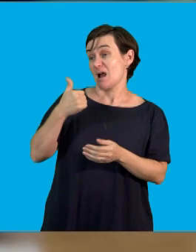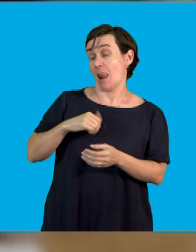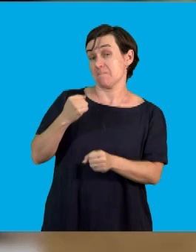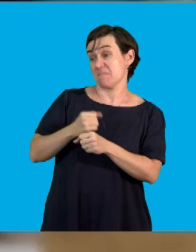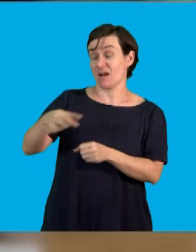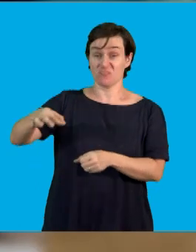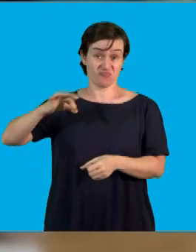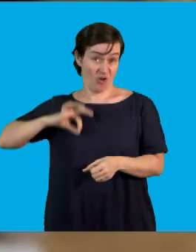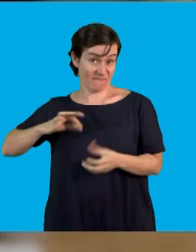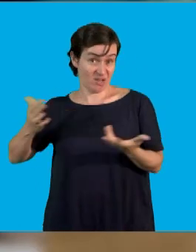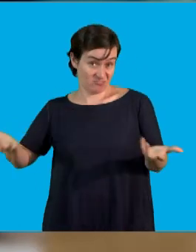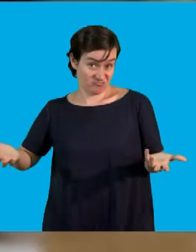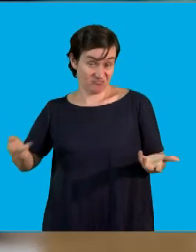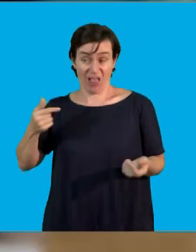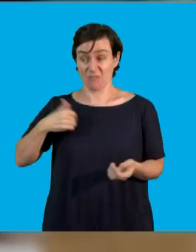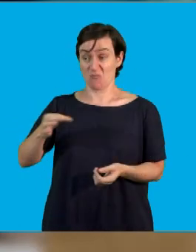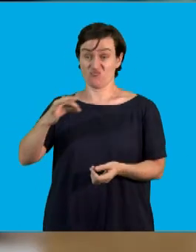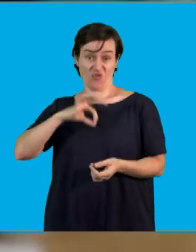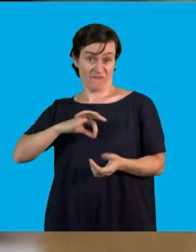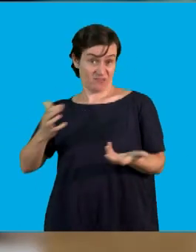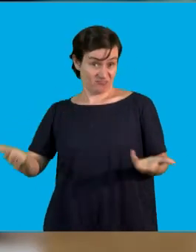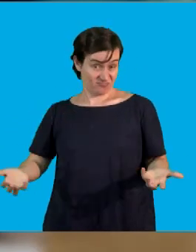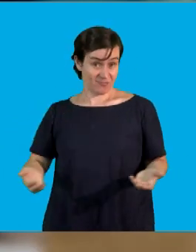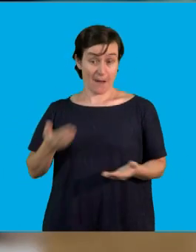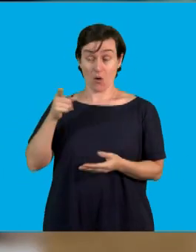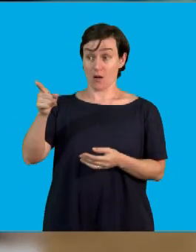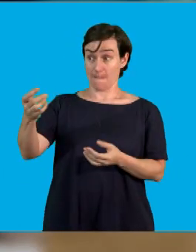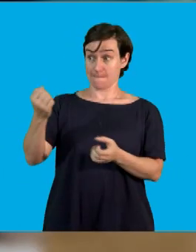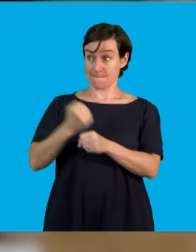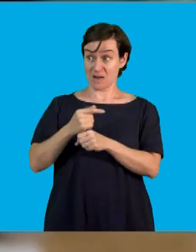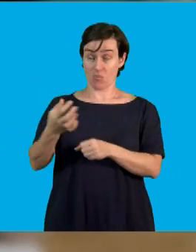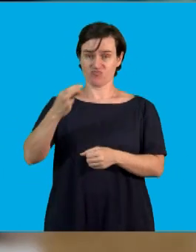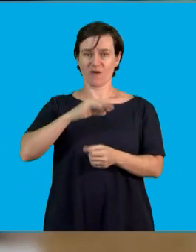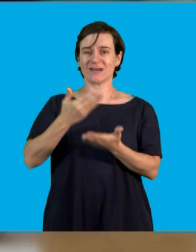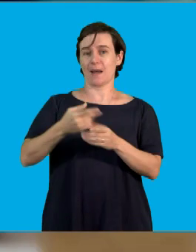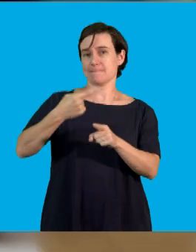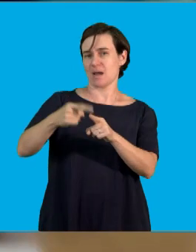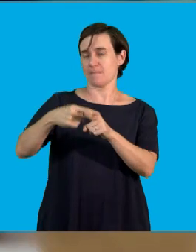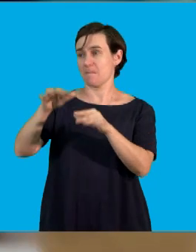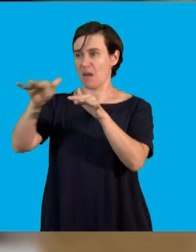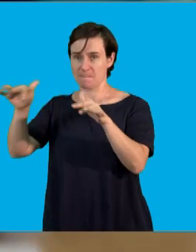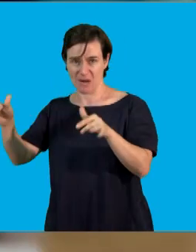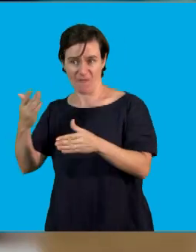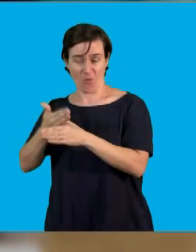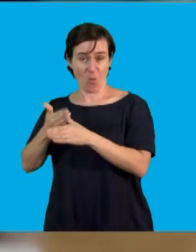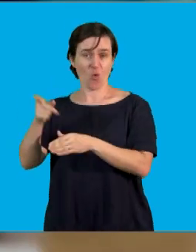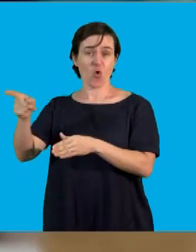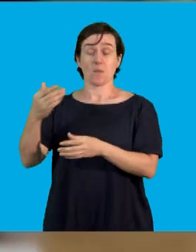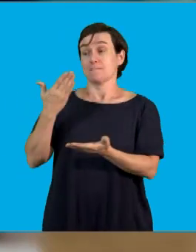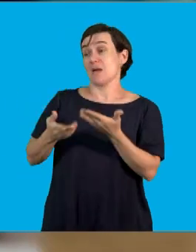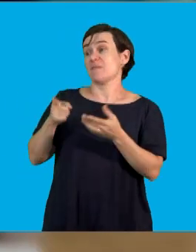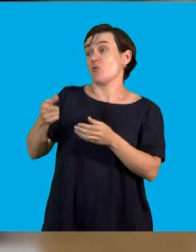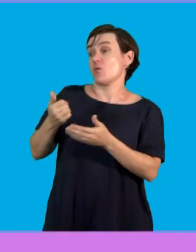that profit, they'll be able to pay the employees and maintain the infrastructure of the building. So make